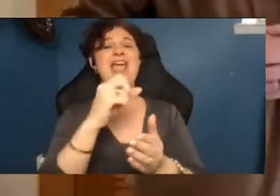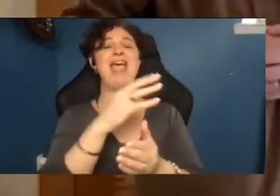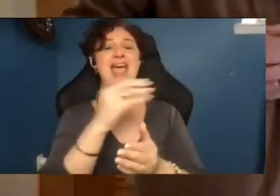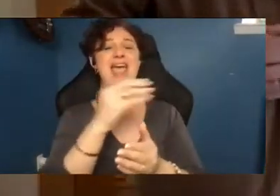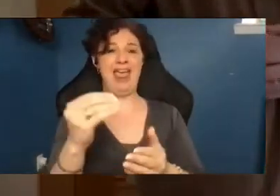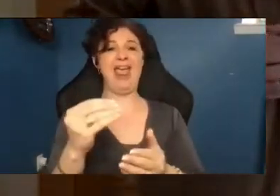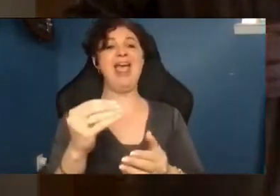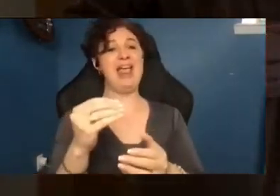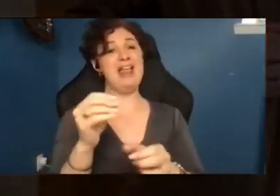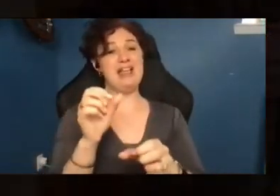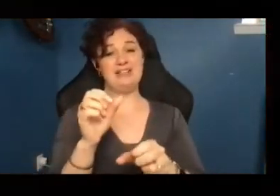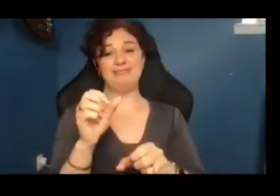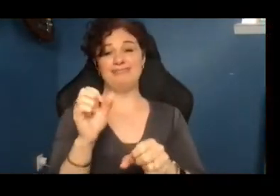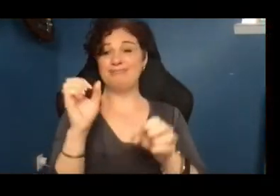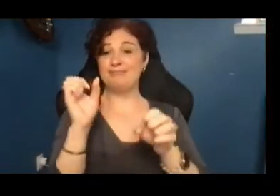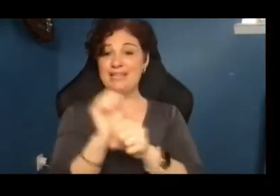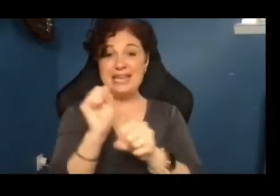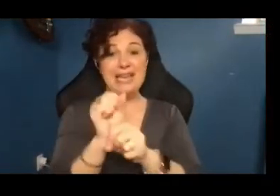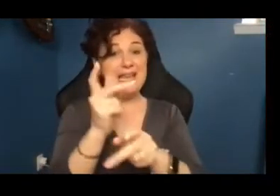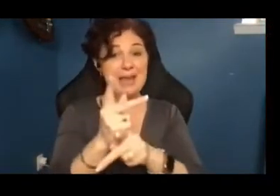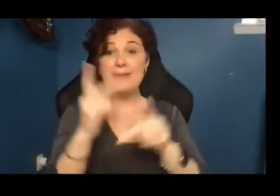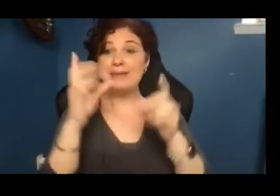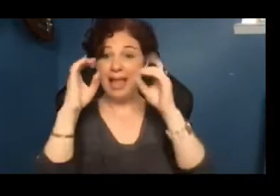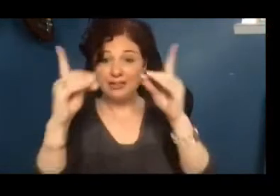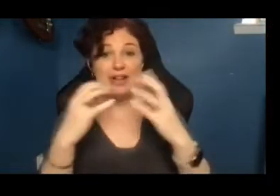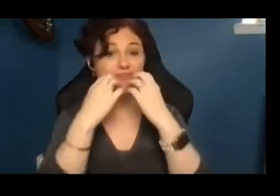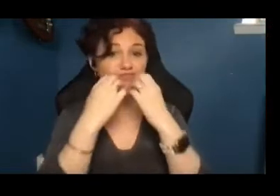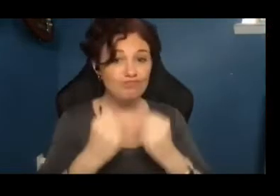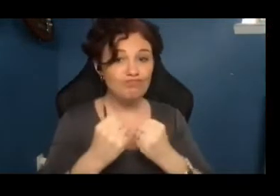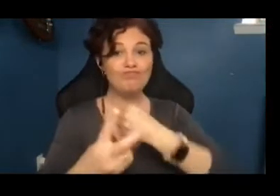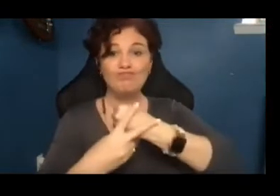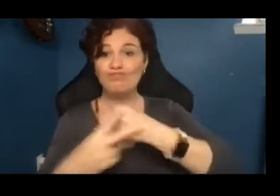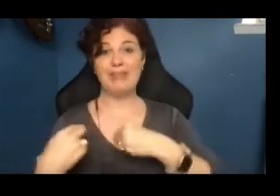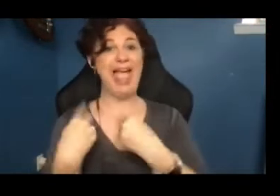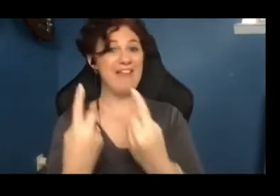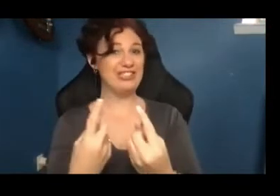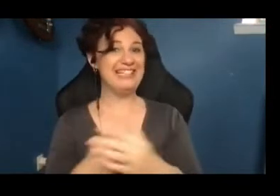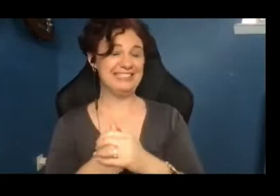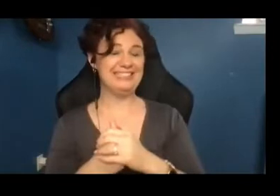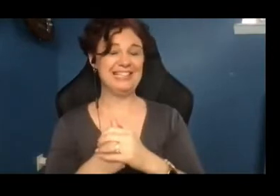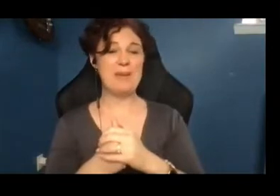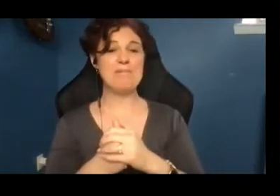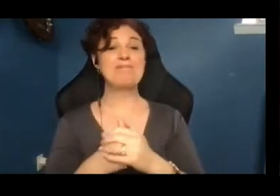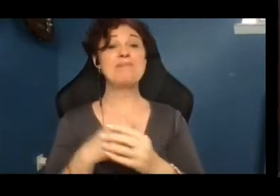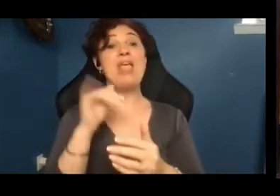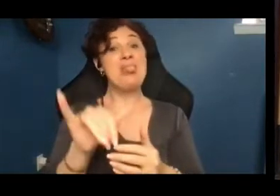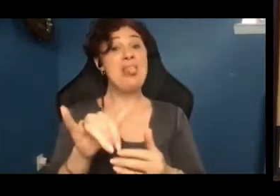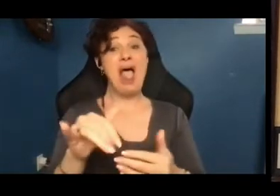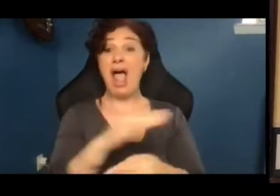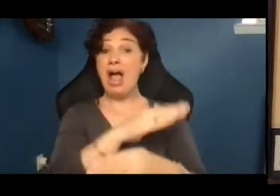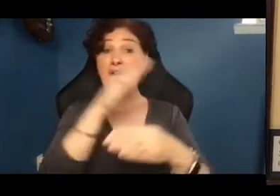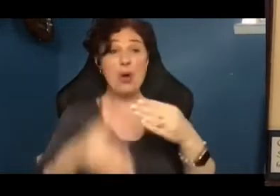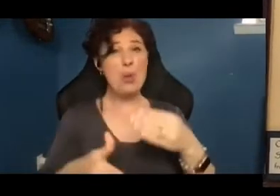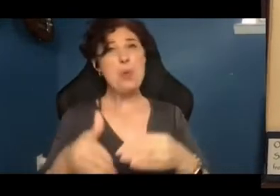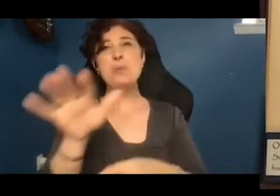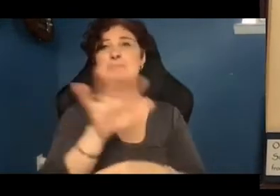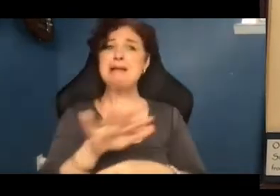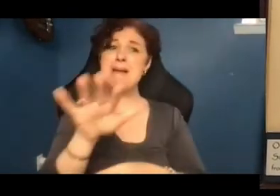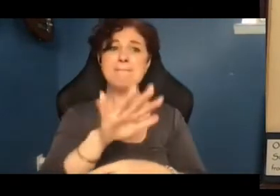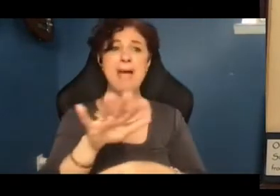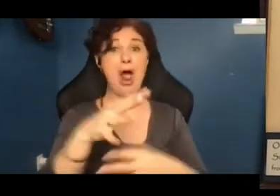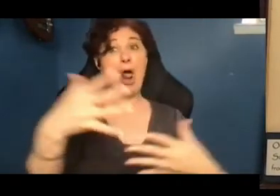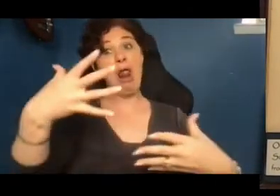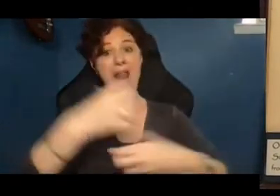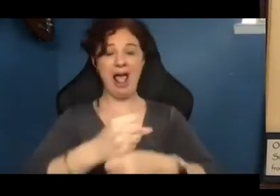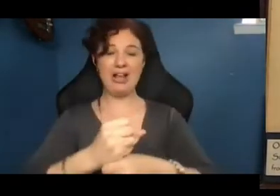the job of education, preservation, and conservation ever since. That concludes about a